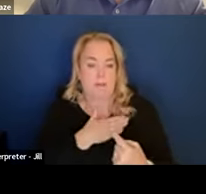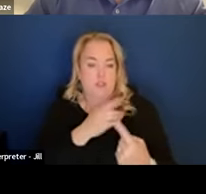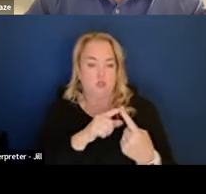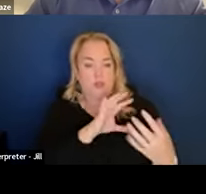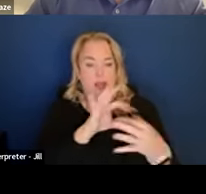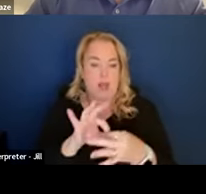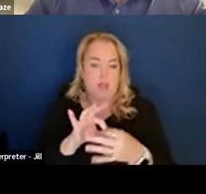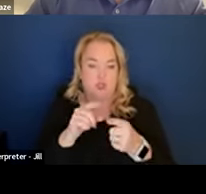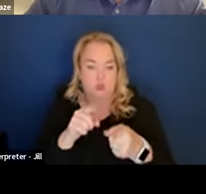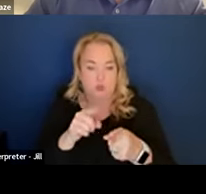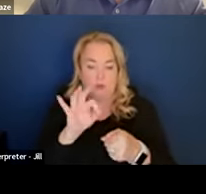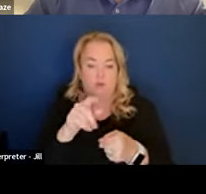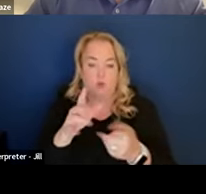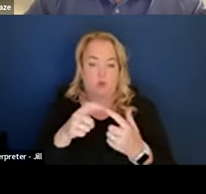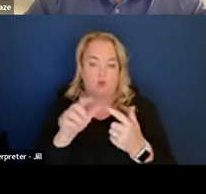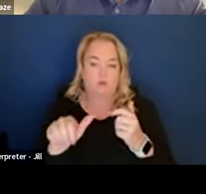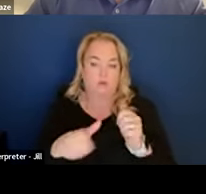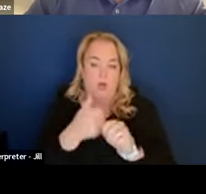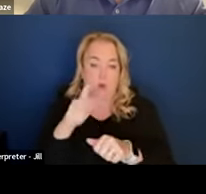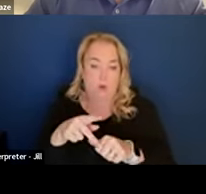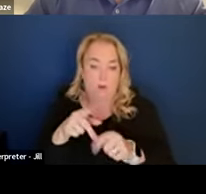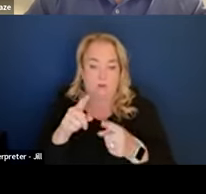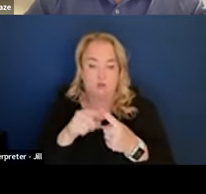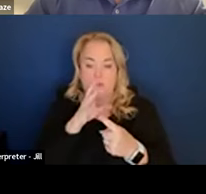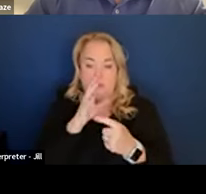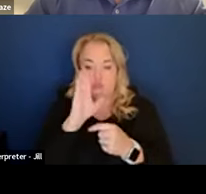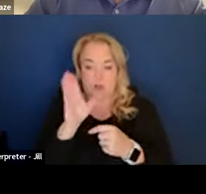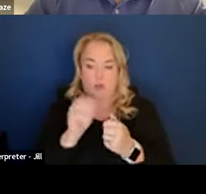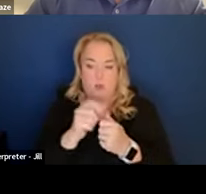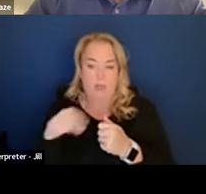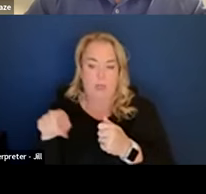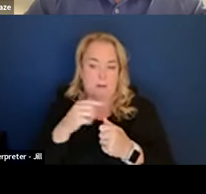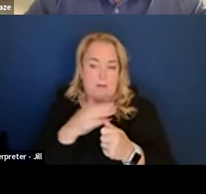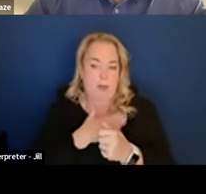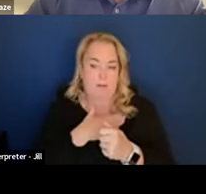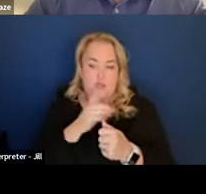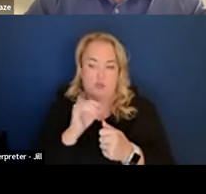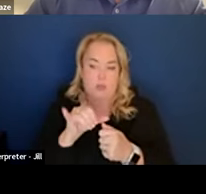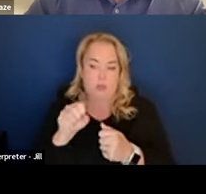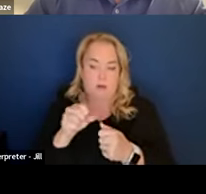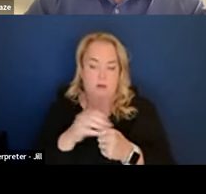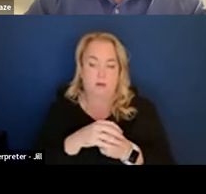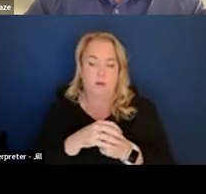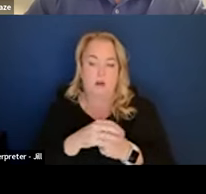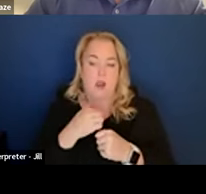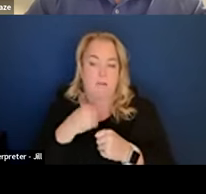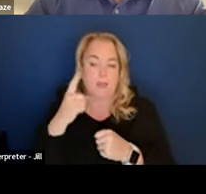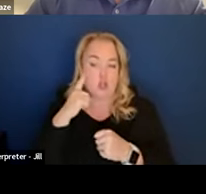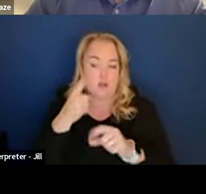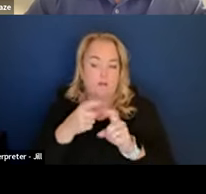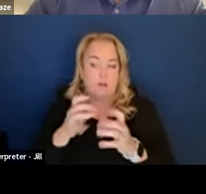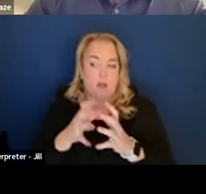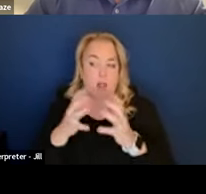all if you want to follow up after this call and speak directly to them. If that's appropriate, I'm happy to do that as well. And what I'm hearing from a lot